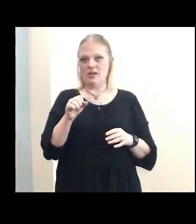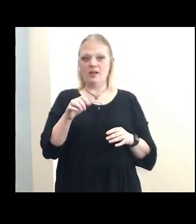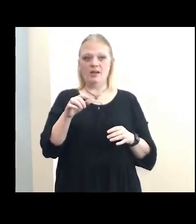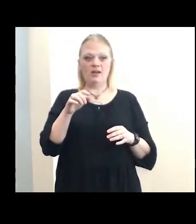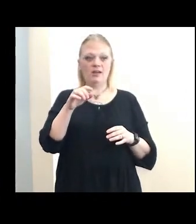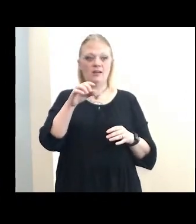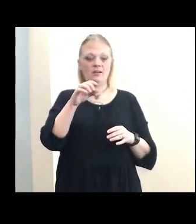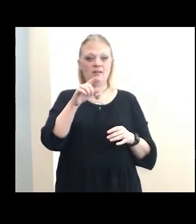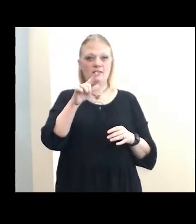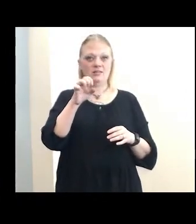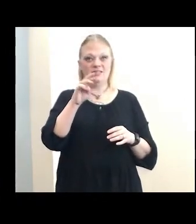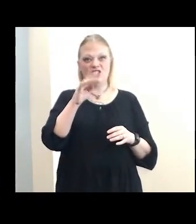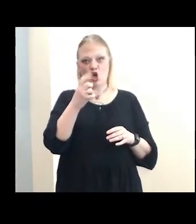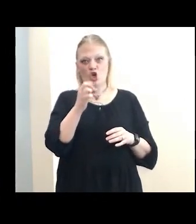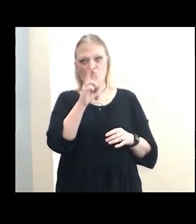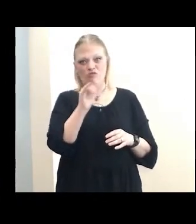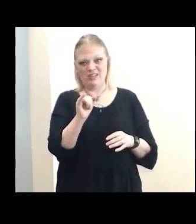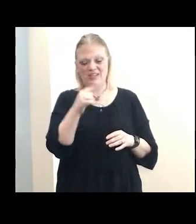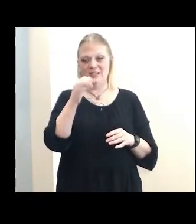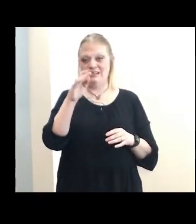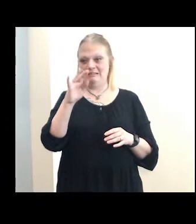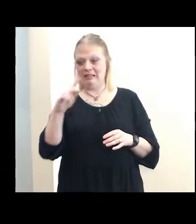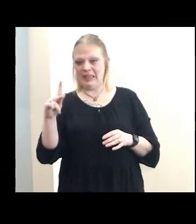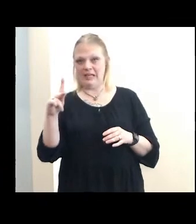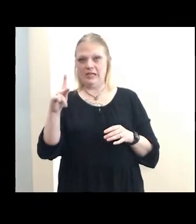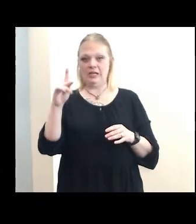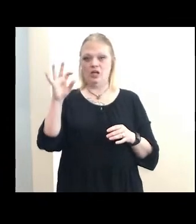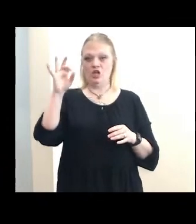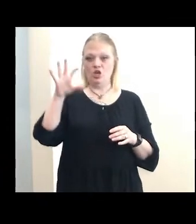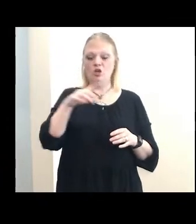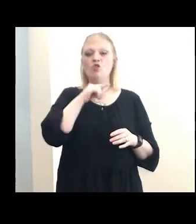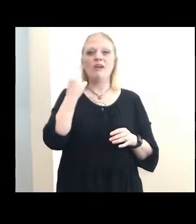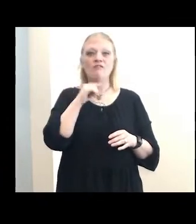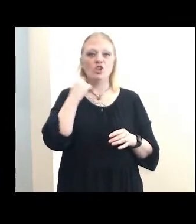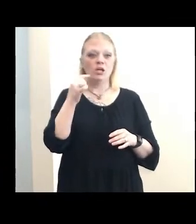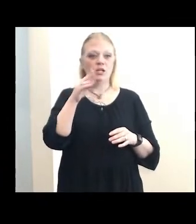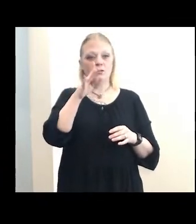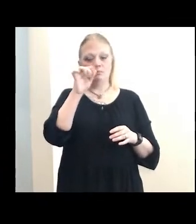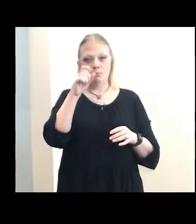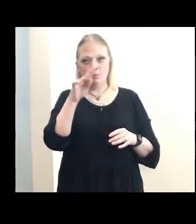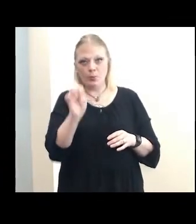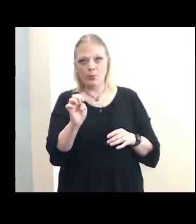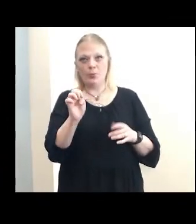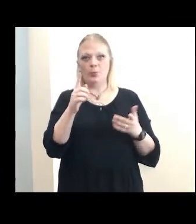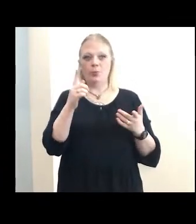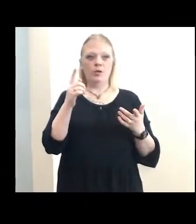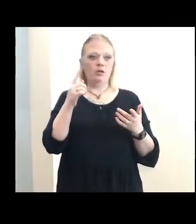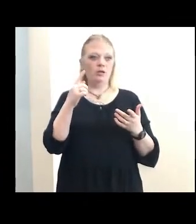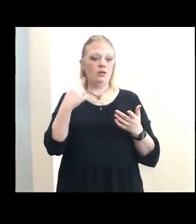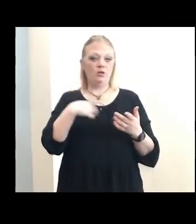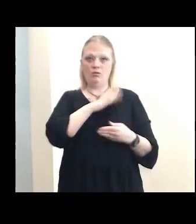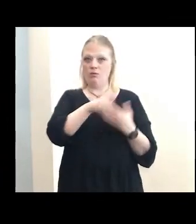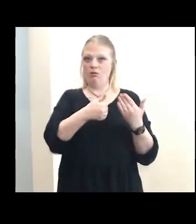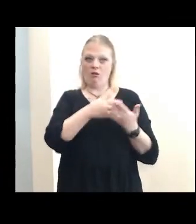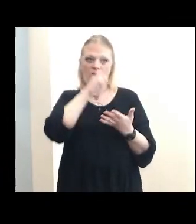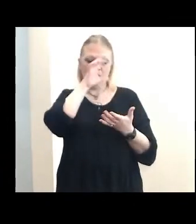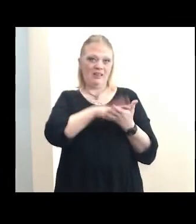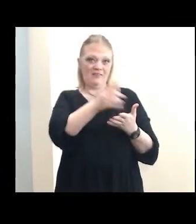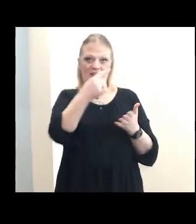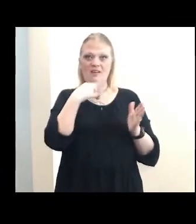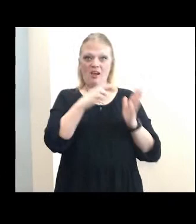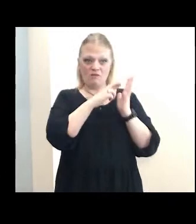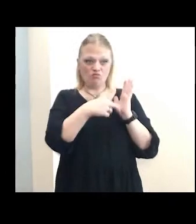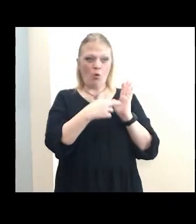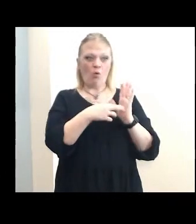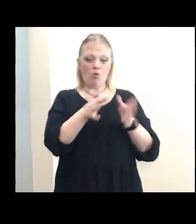Ansari, Dr. Myron Glick, Reverend Mark Blue. They all believe that we have a role to play, and they've been playing it. And that's why the